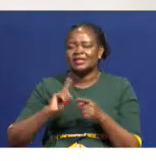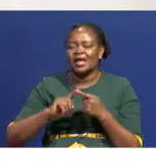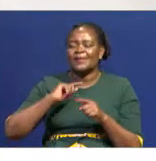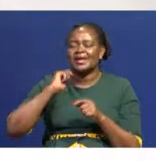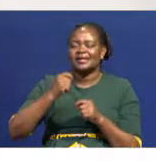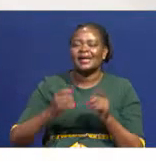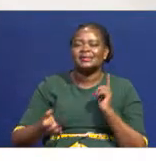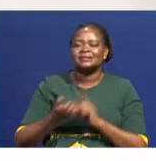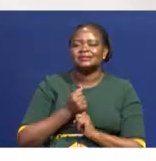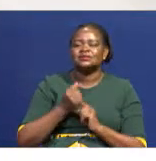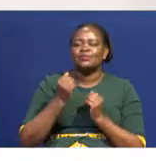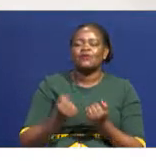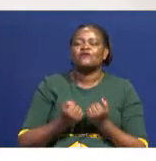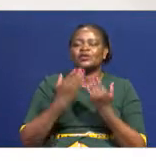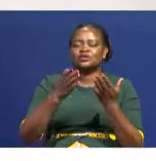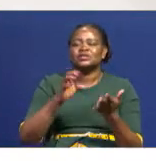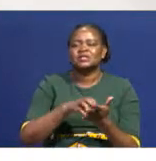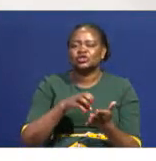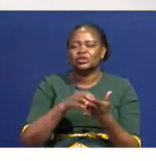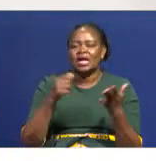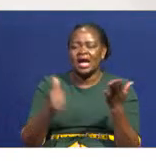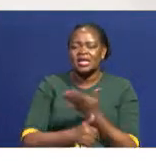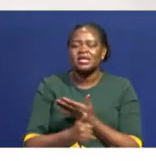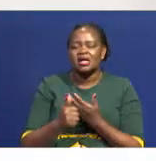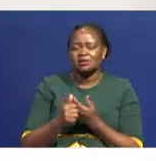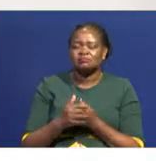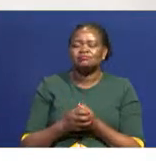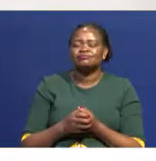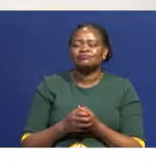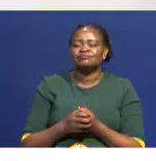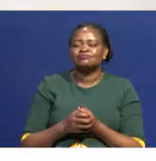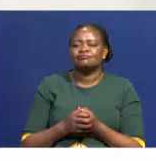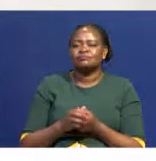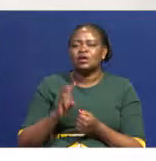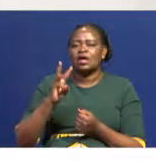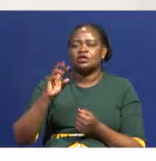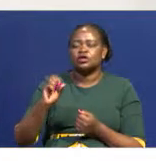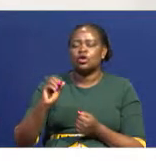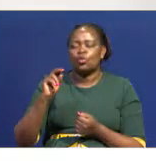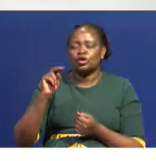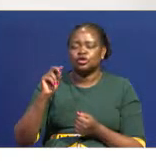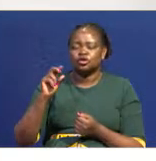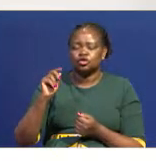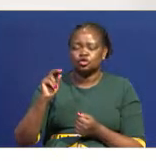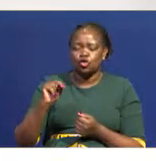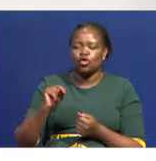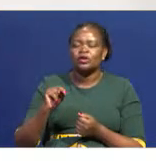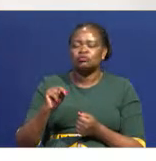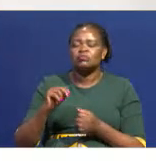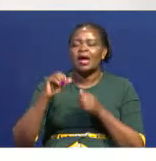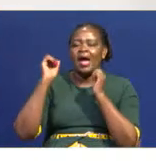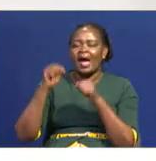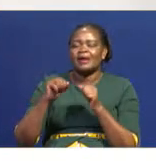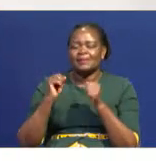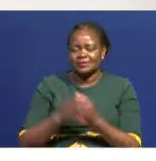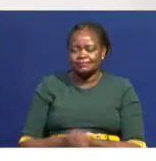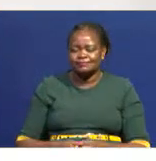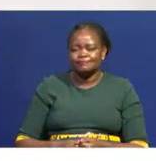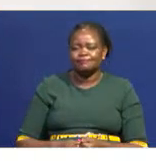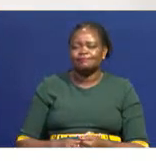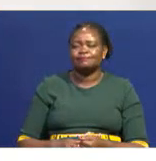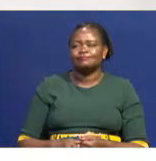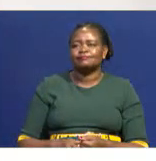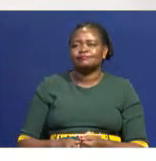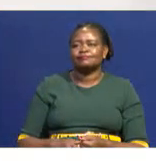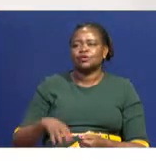Kenya attains provisional status under the Washington Accord. Engineers Board of Kenya Chief Executive Engineer